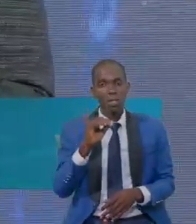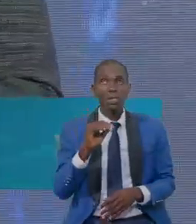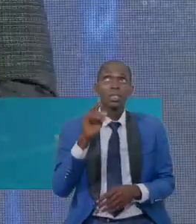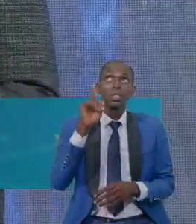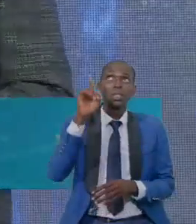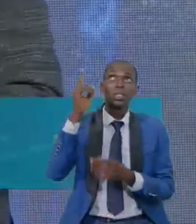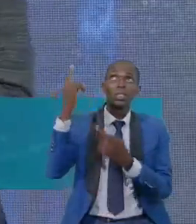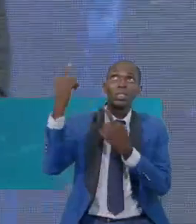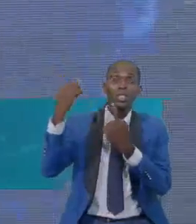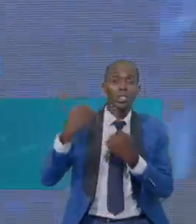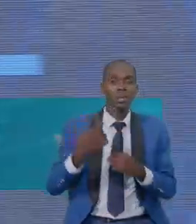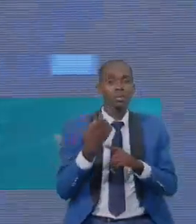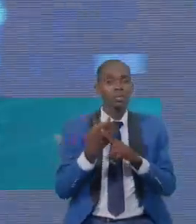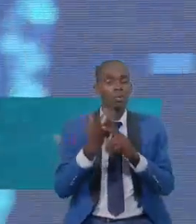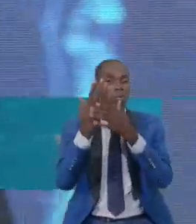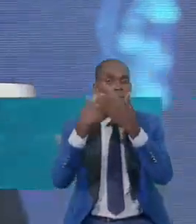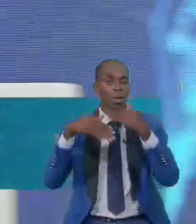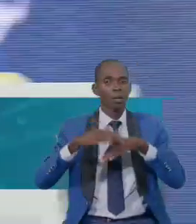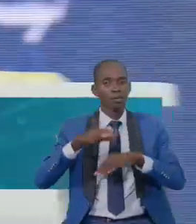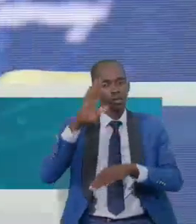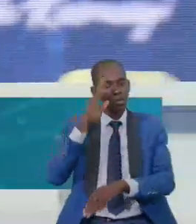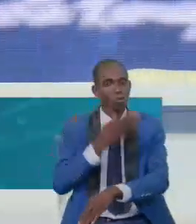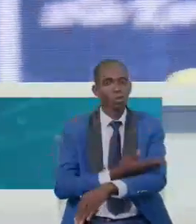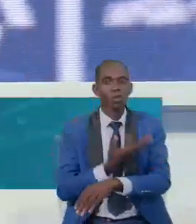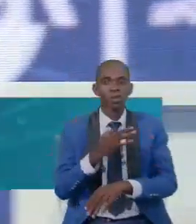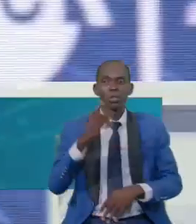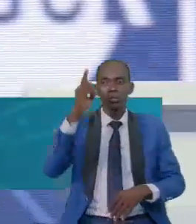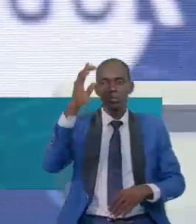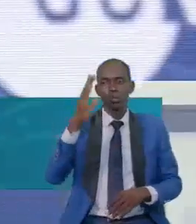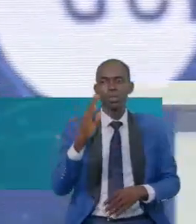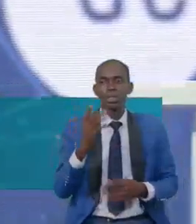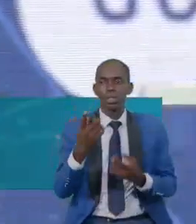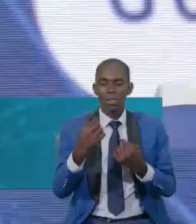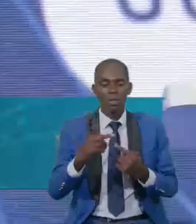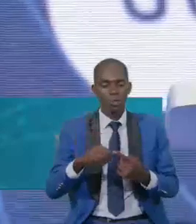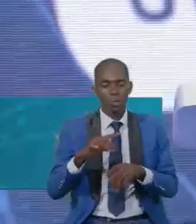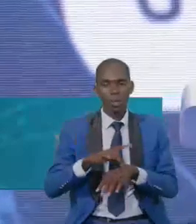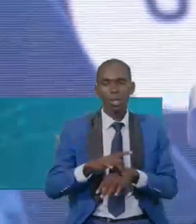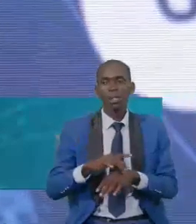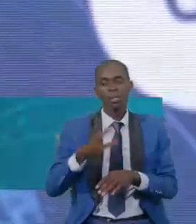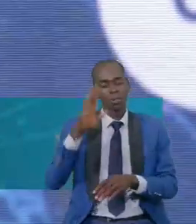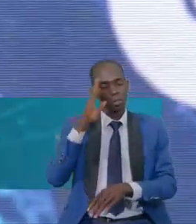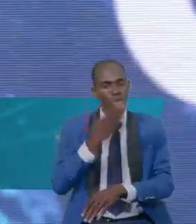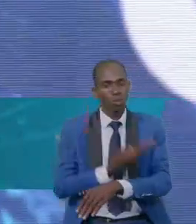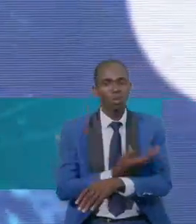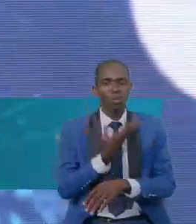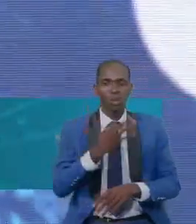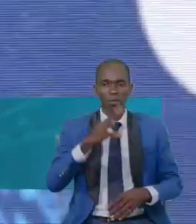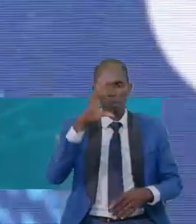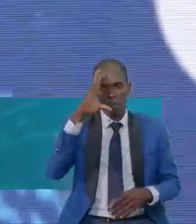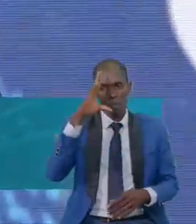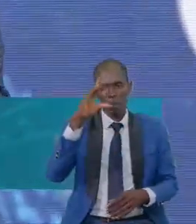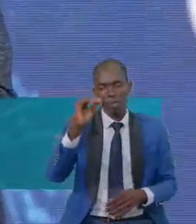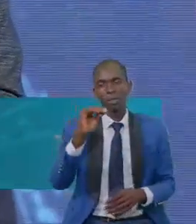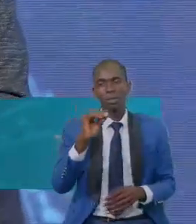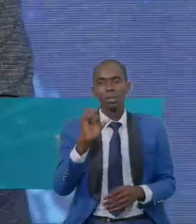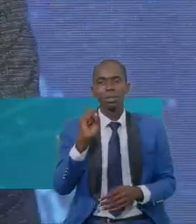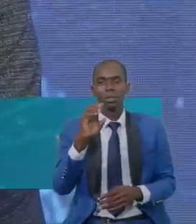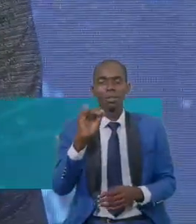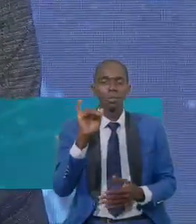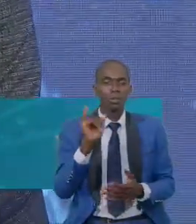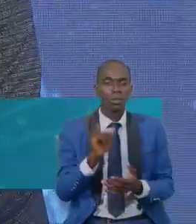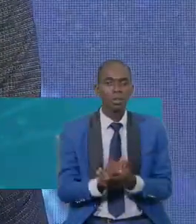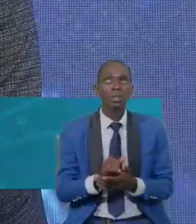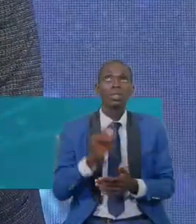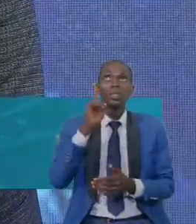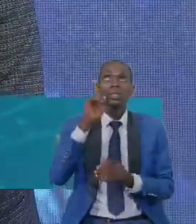heaven, Son of God. He came to earth, Son of Man, so that he can